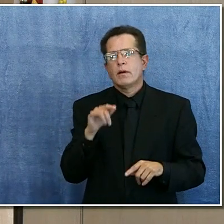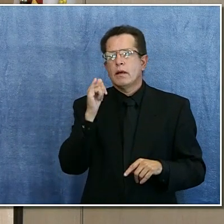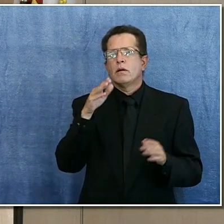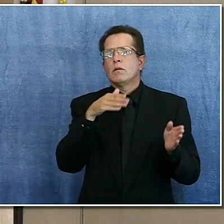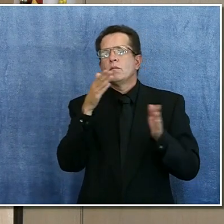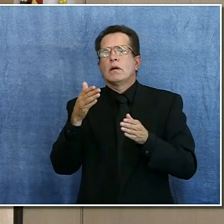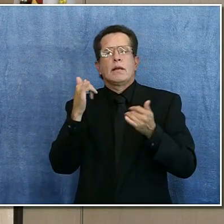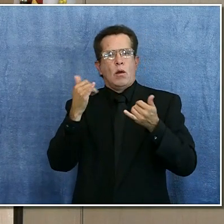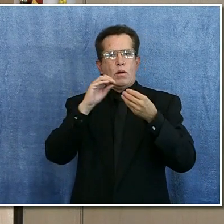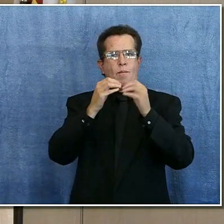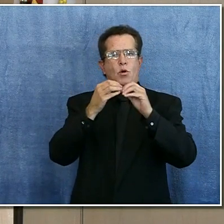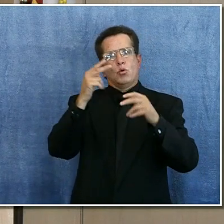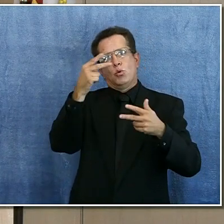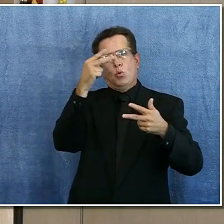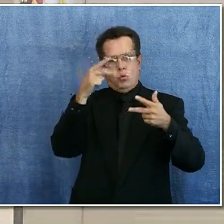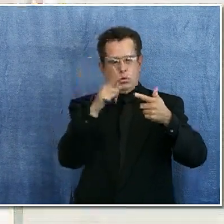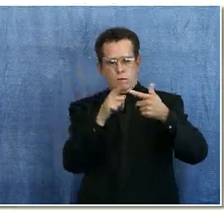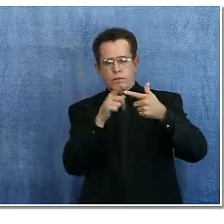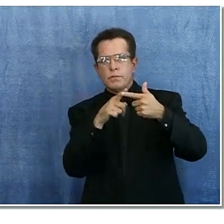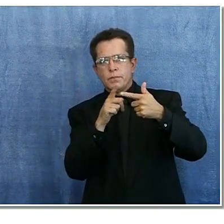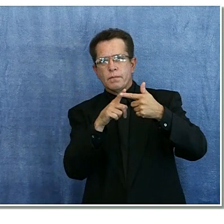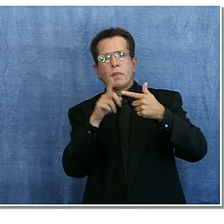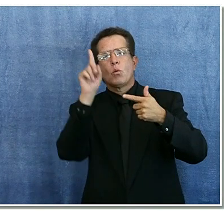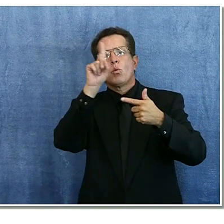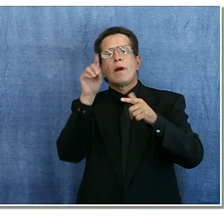stated related to community outbreaks.